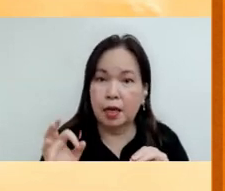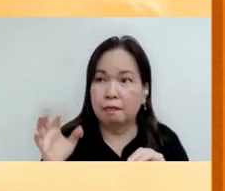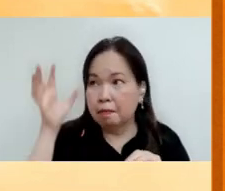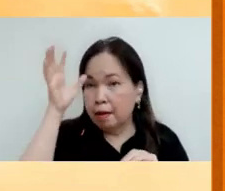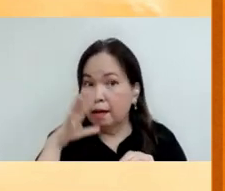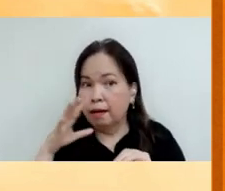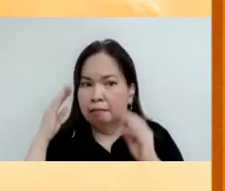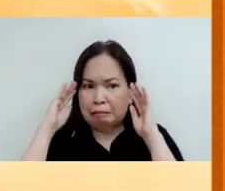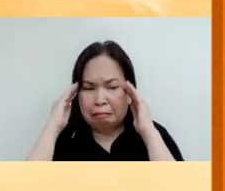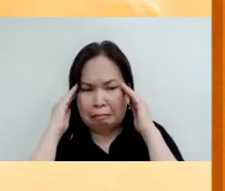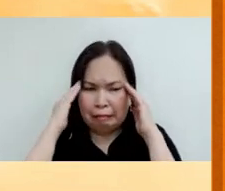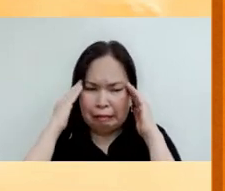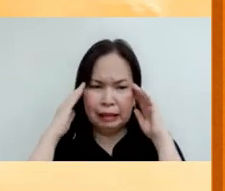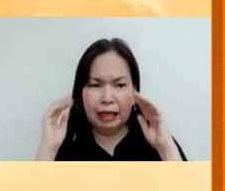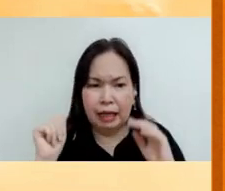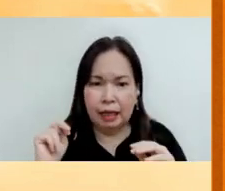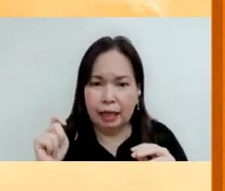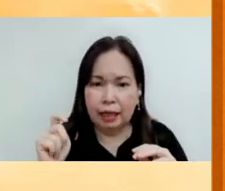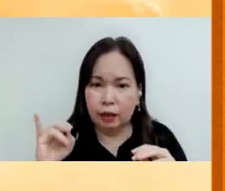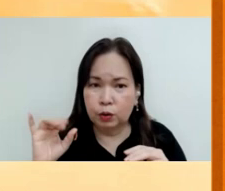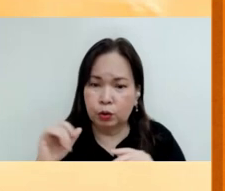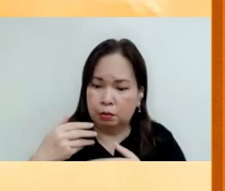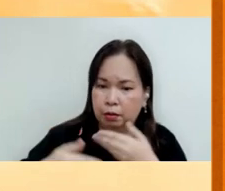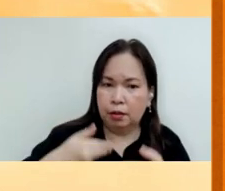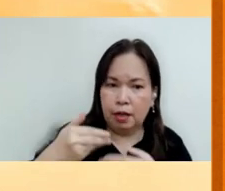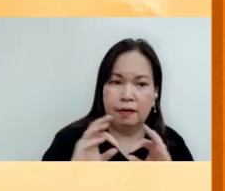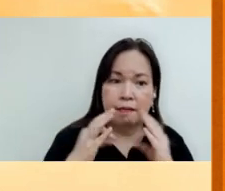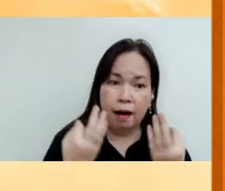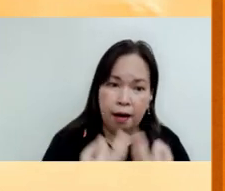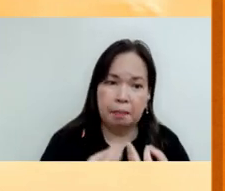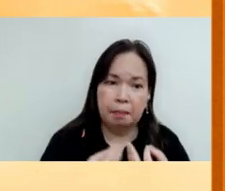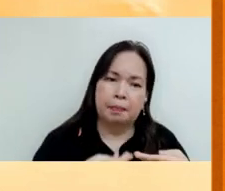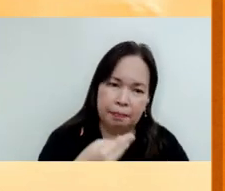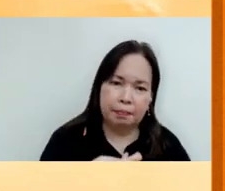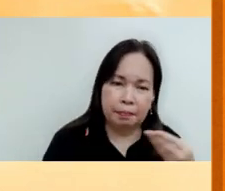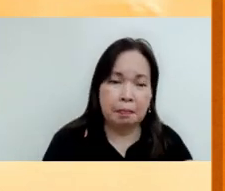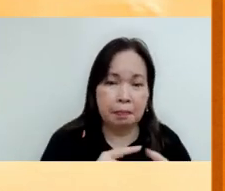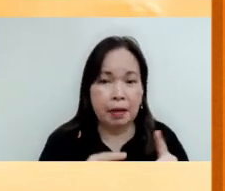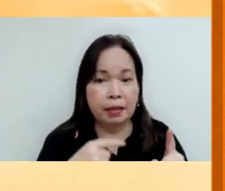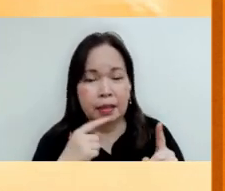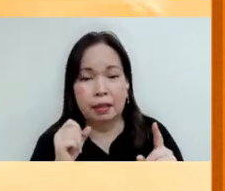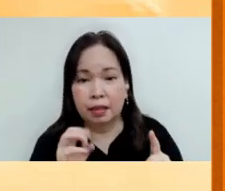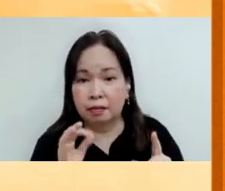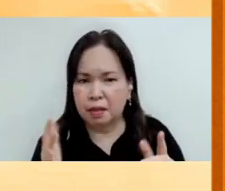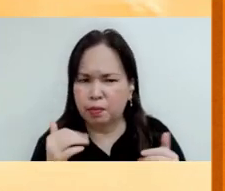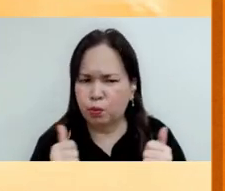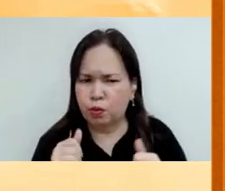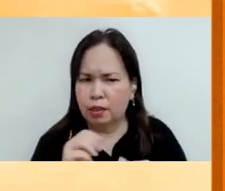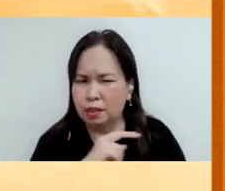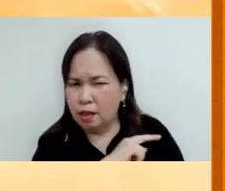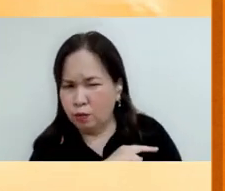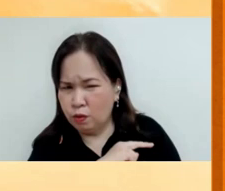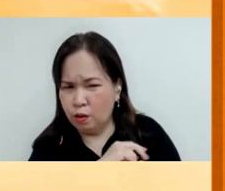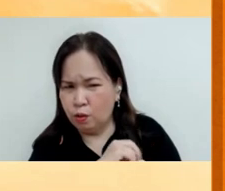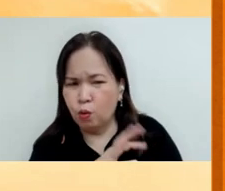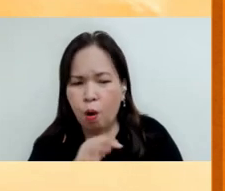runs in the family. Then you're more likely to inherit it. But they're also saying that is it more of nature or nurture, meaning if you have